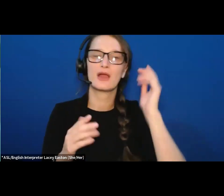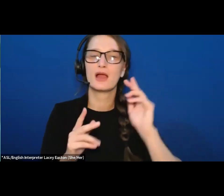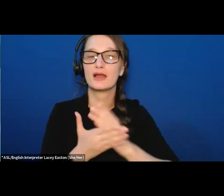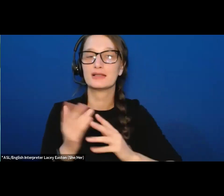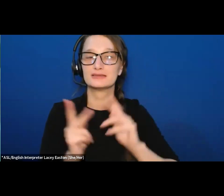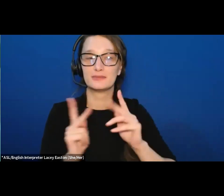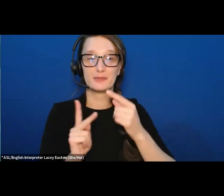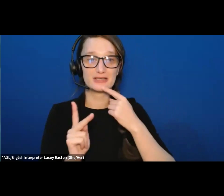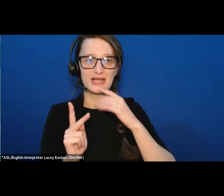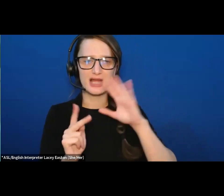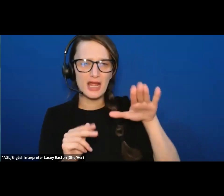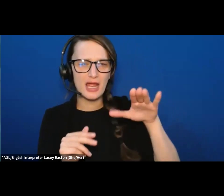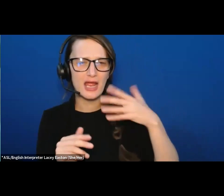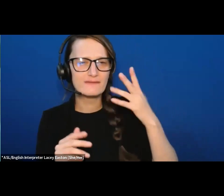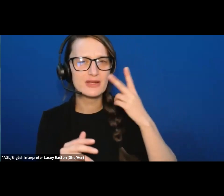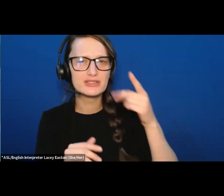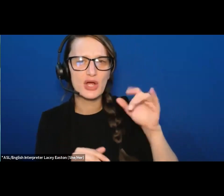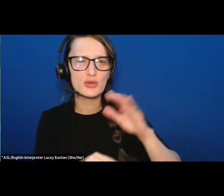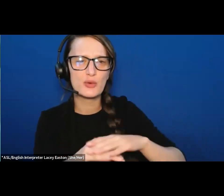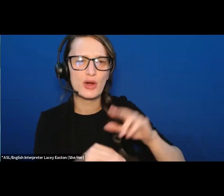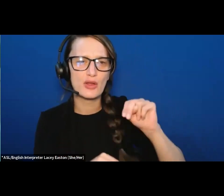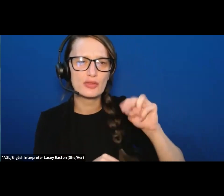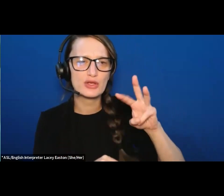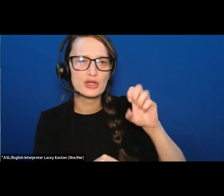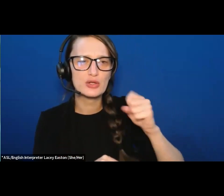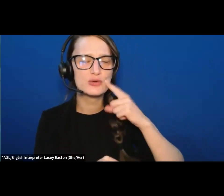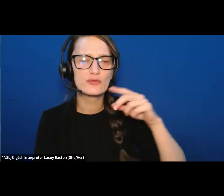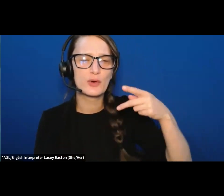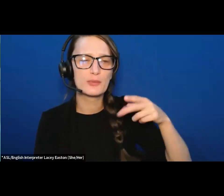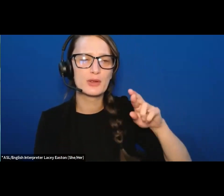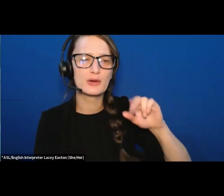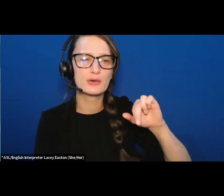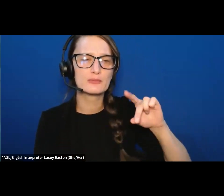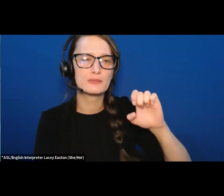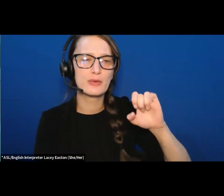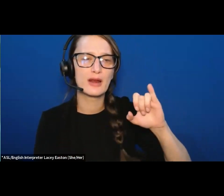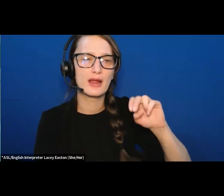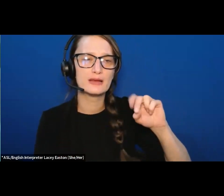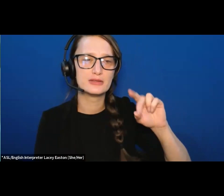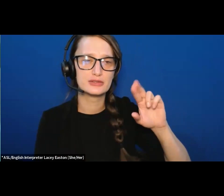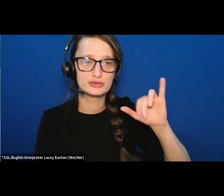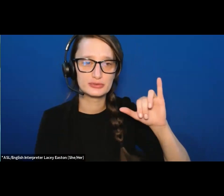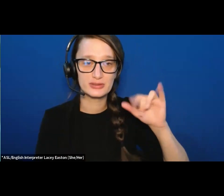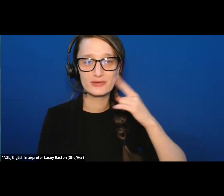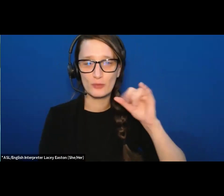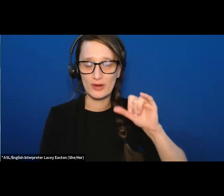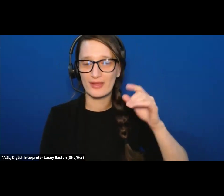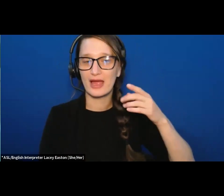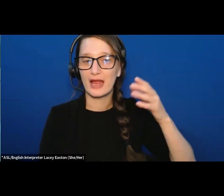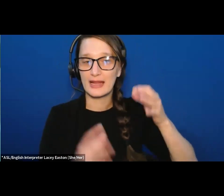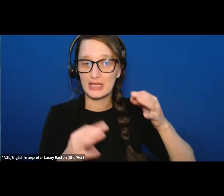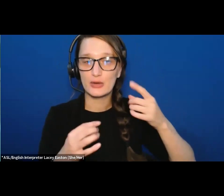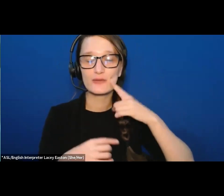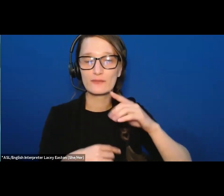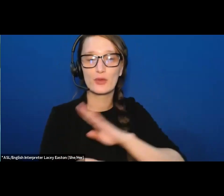the news for Pride Industries for the hearing that went on at the Board of Supervisors. And certainly Jeff was on